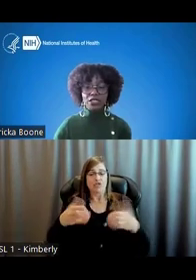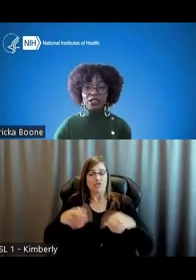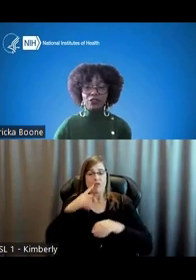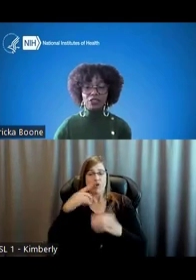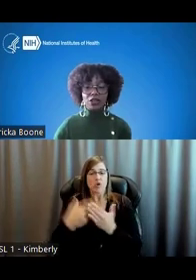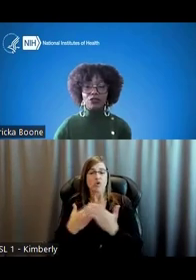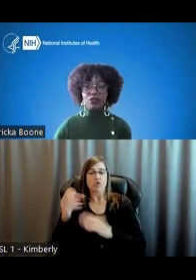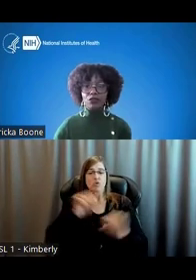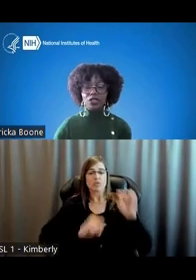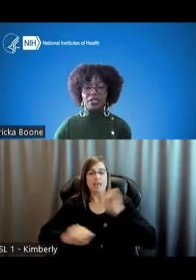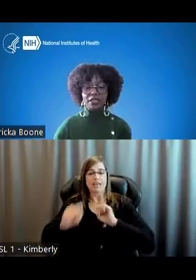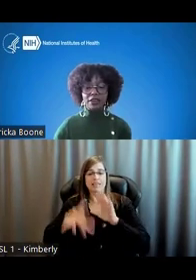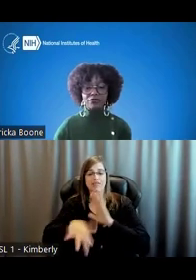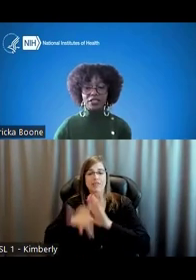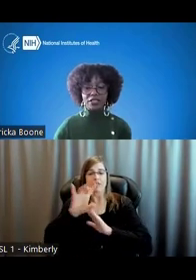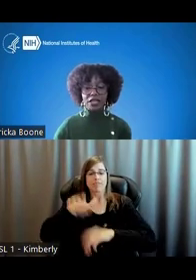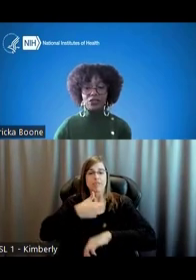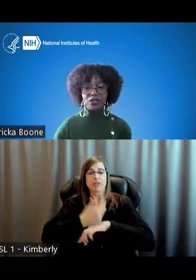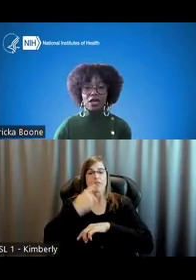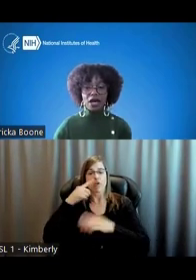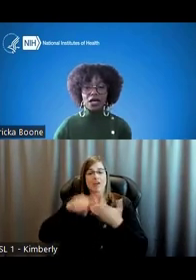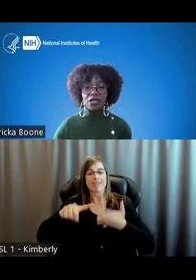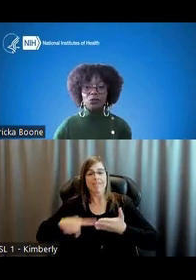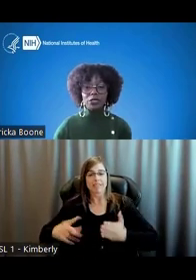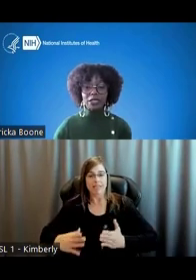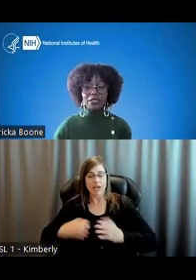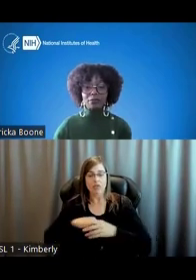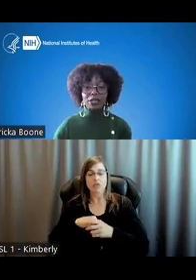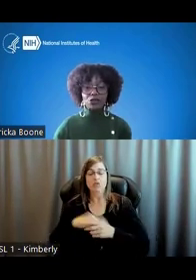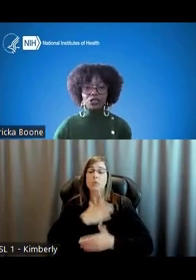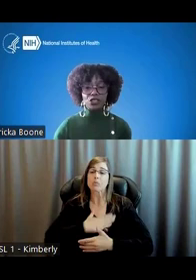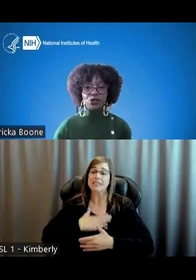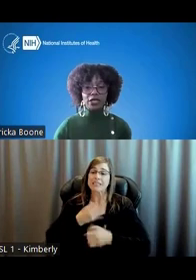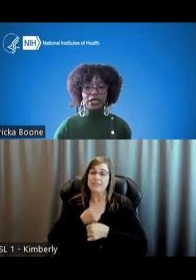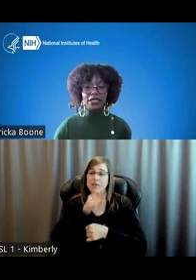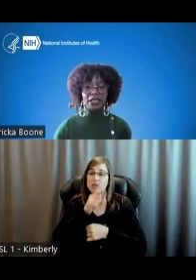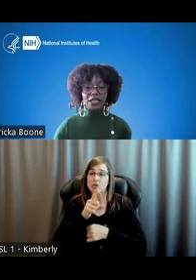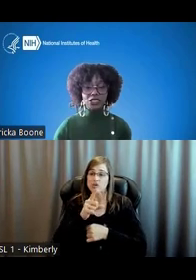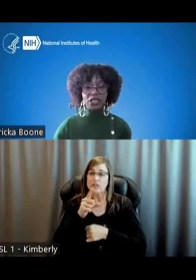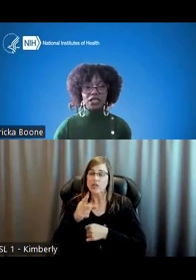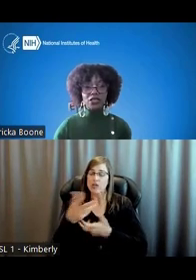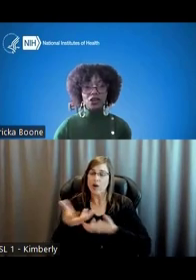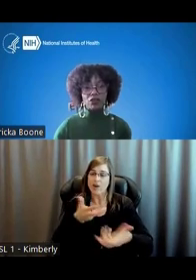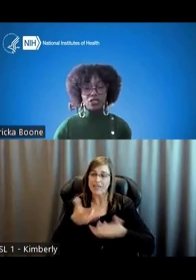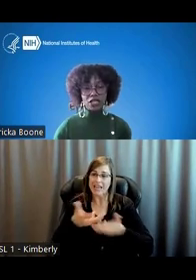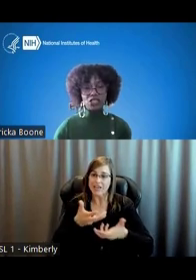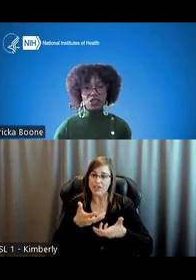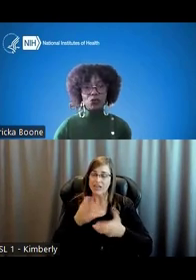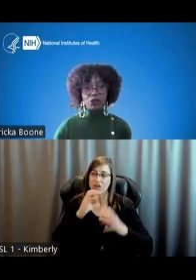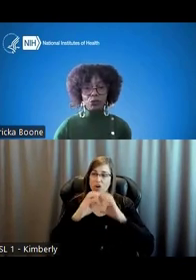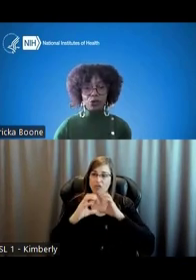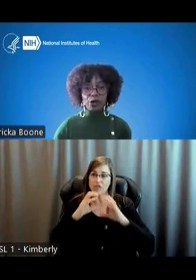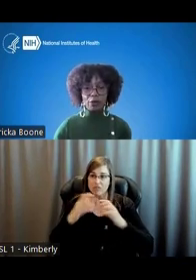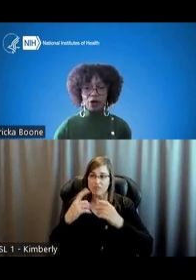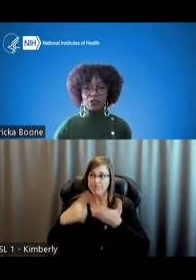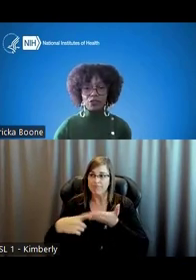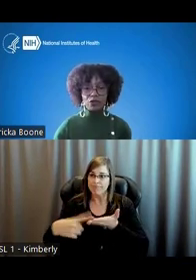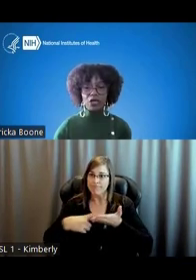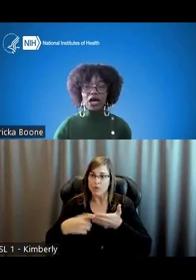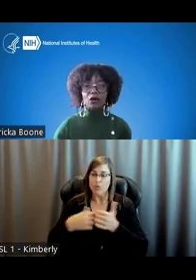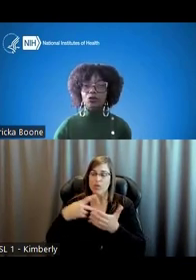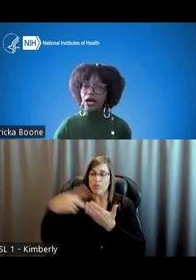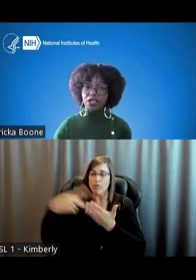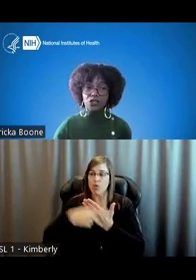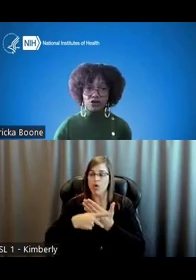new scientific discovery for these investigators. So please make sure that you're engaging in conversation with your program